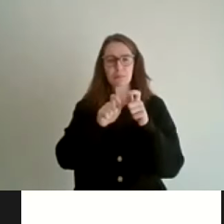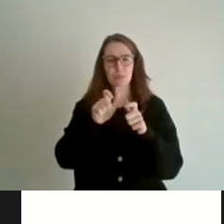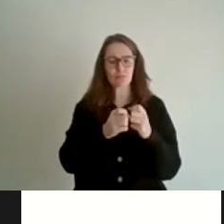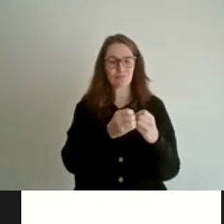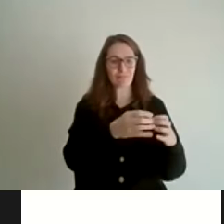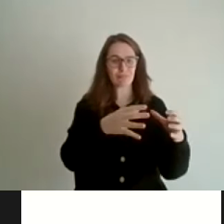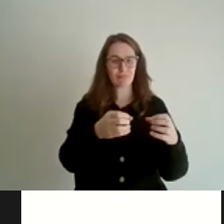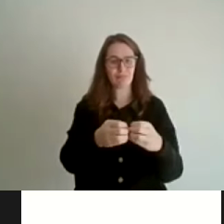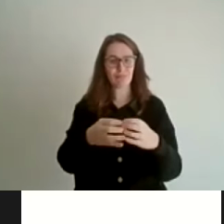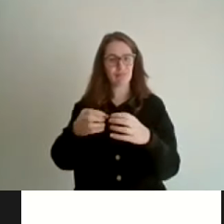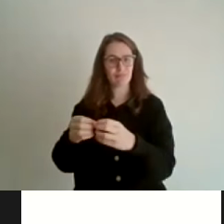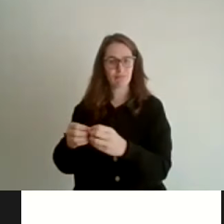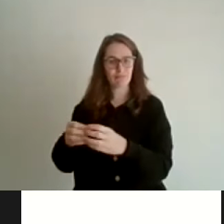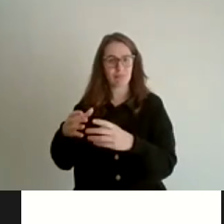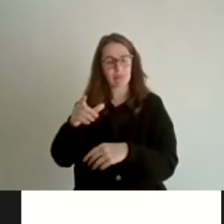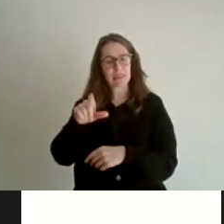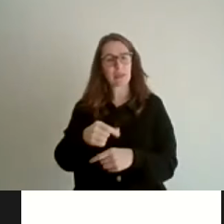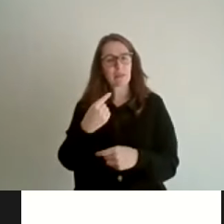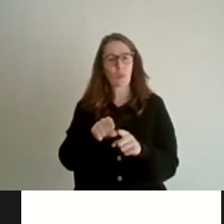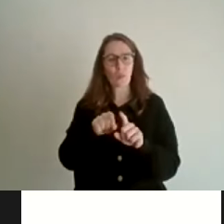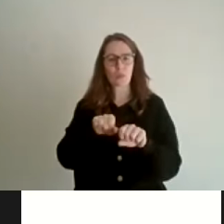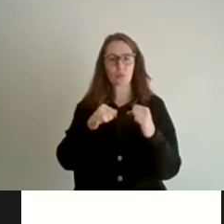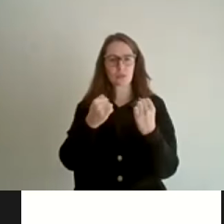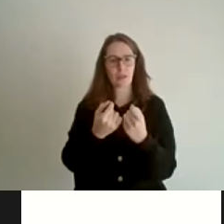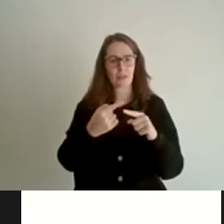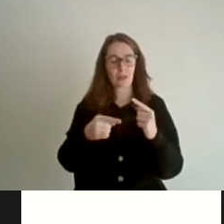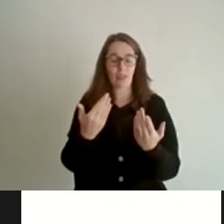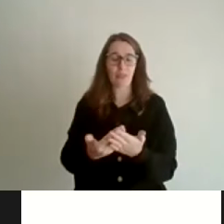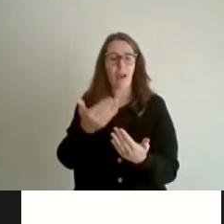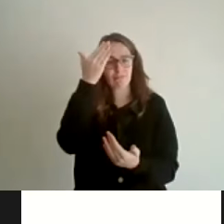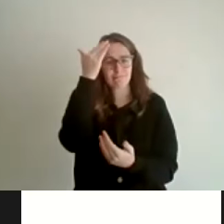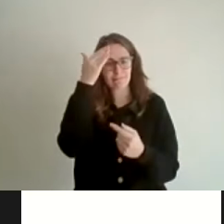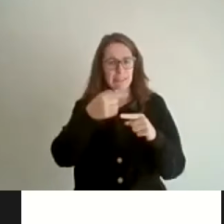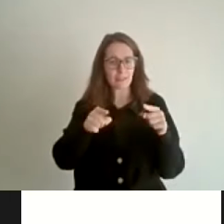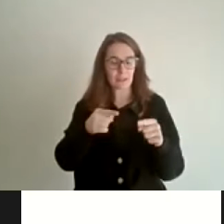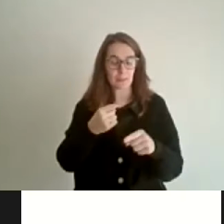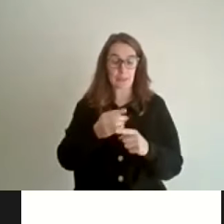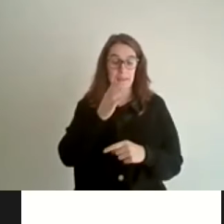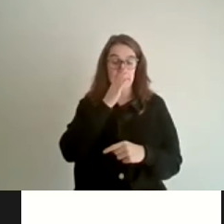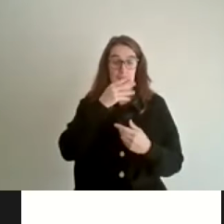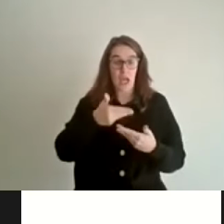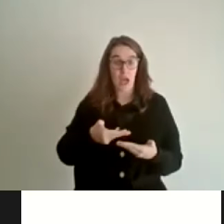changed society will also be different. They grow up in a much more